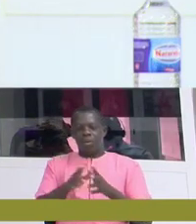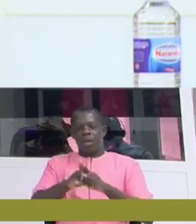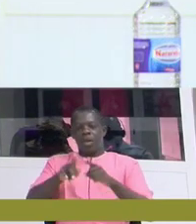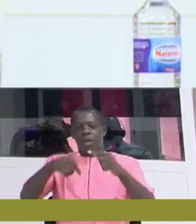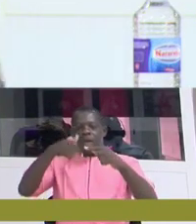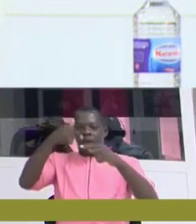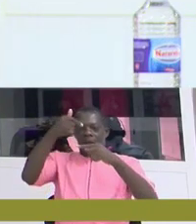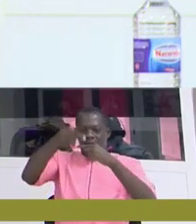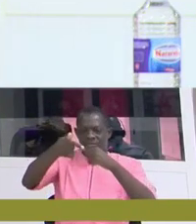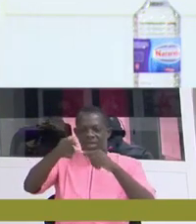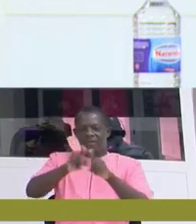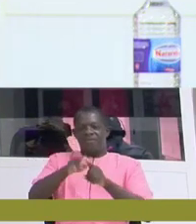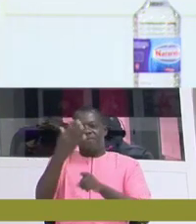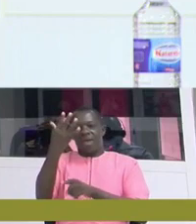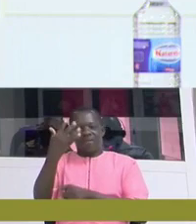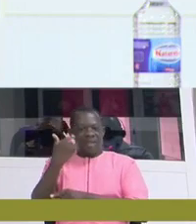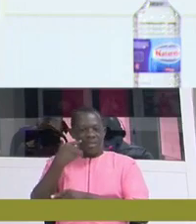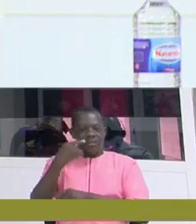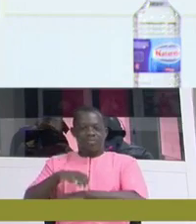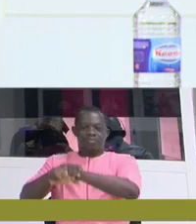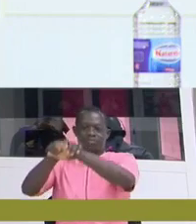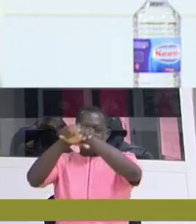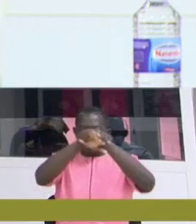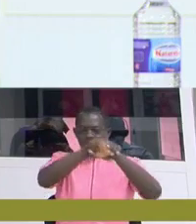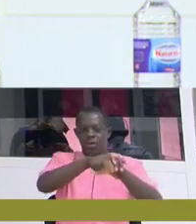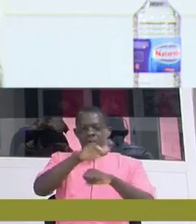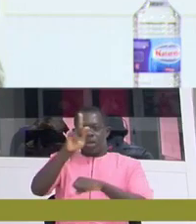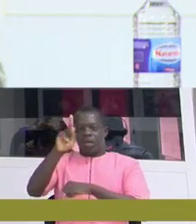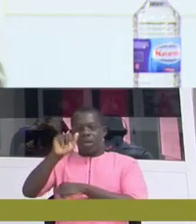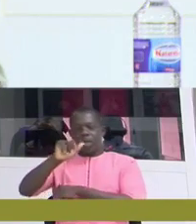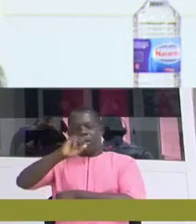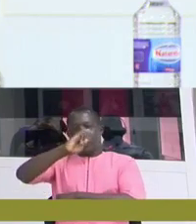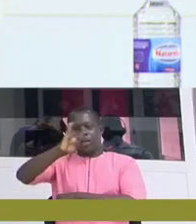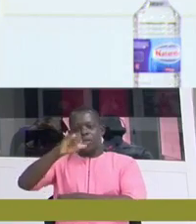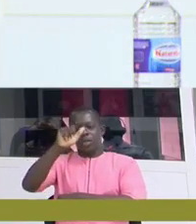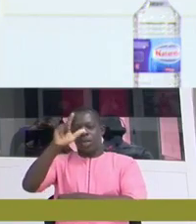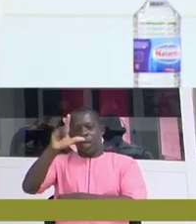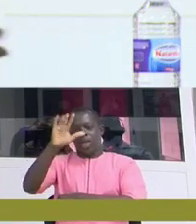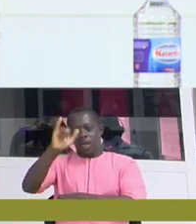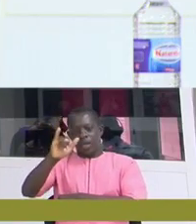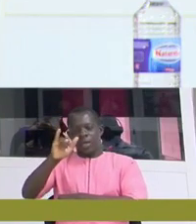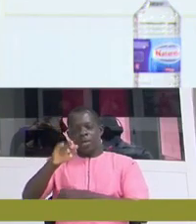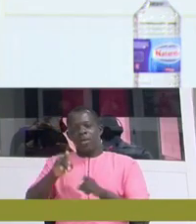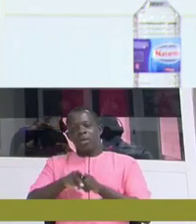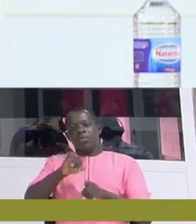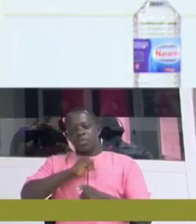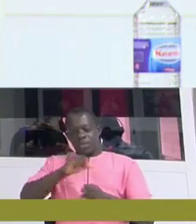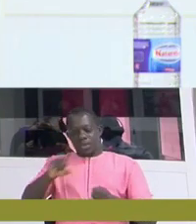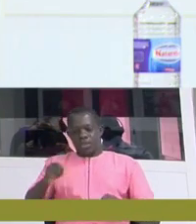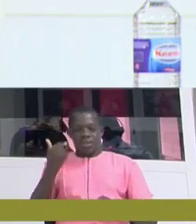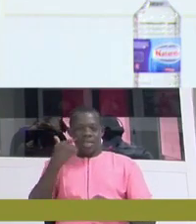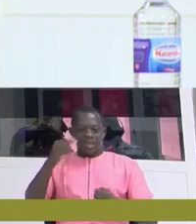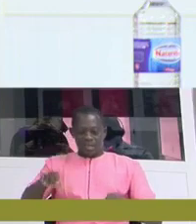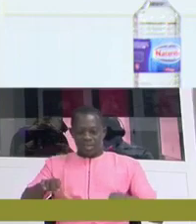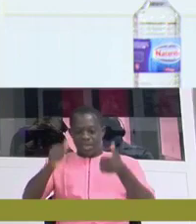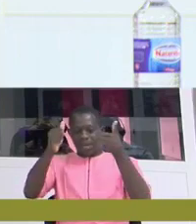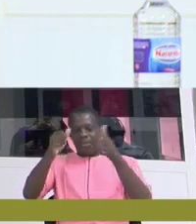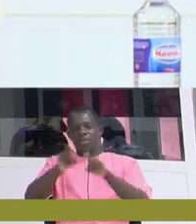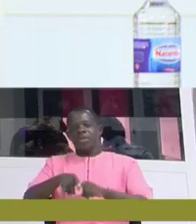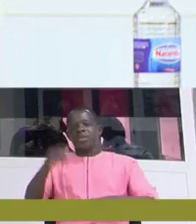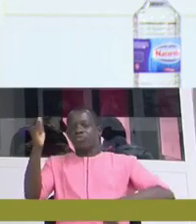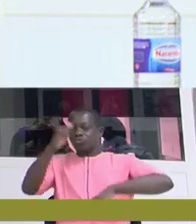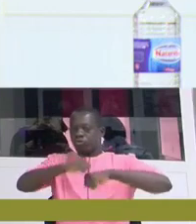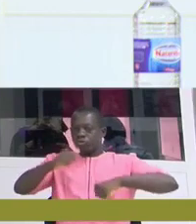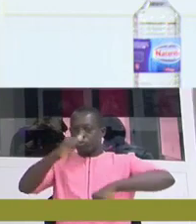five days, after Kajali samanang. After 5 days, they brought Kajali. Sa intela butero fana starta Musa buka chance denda. That's the day my beating started.